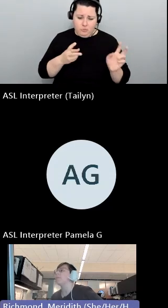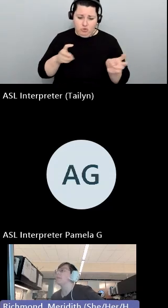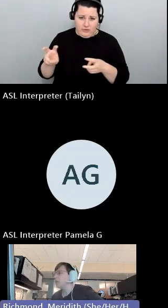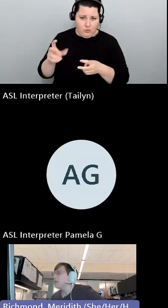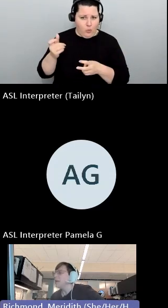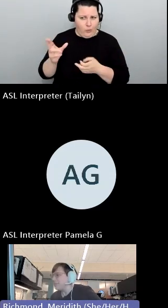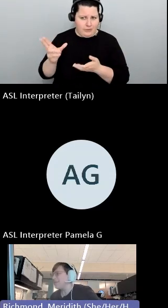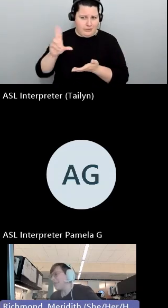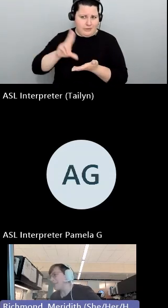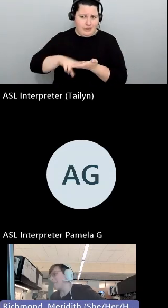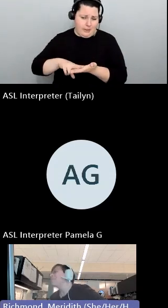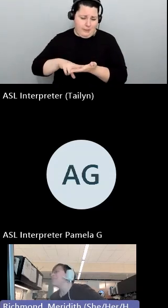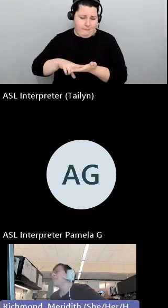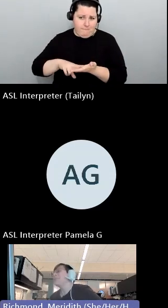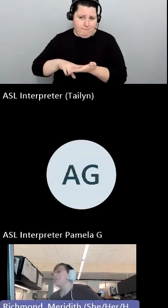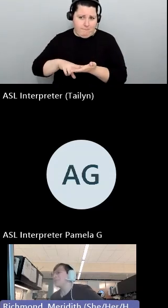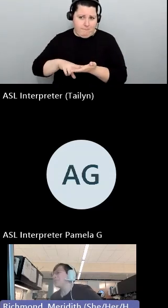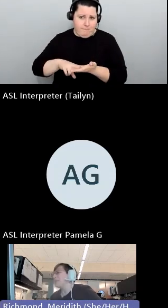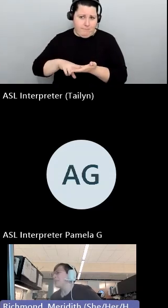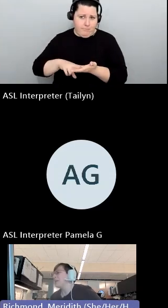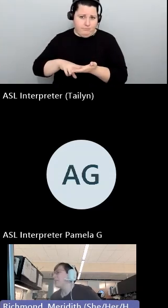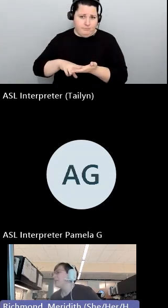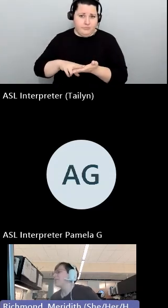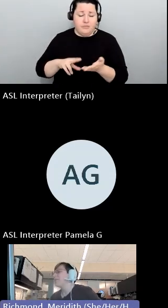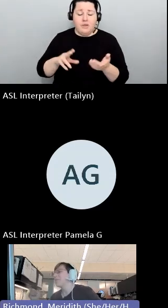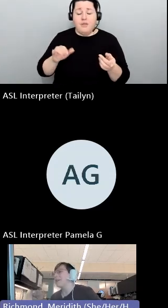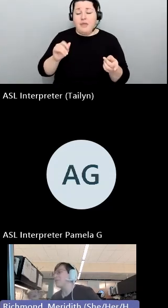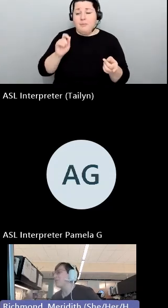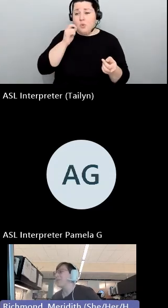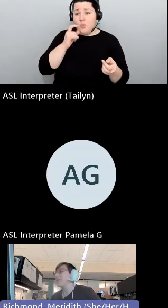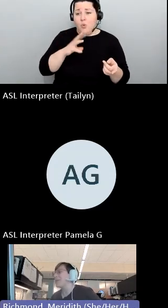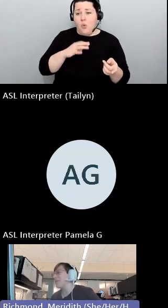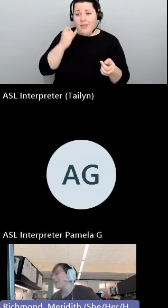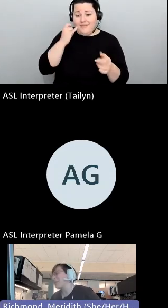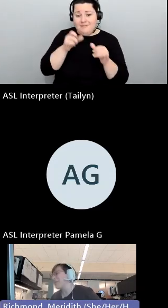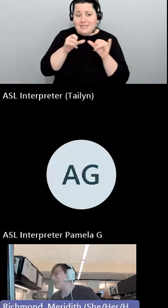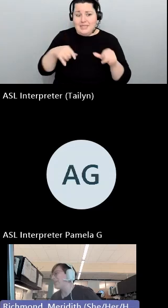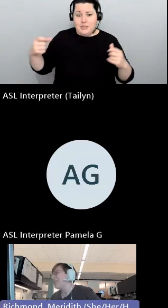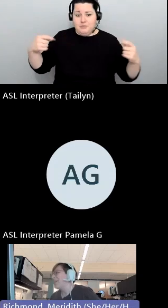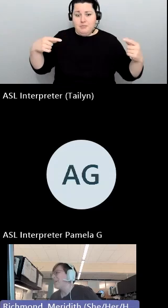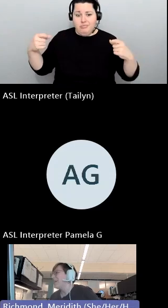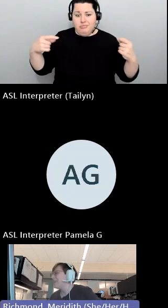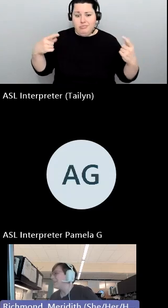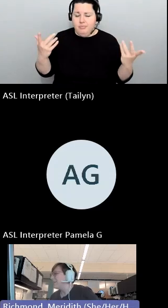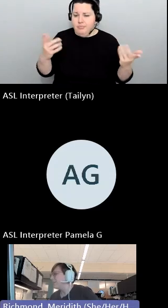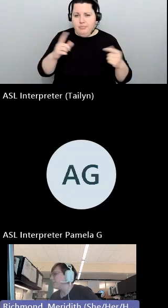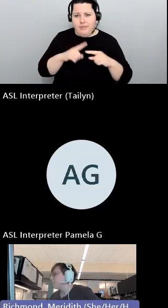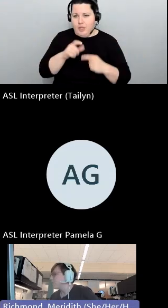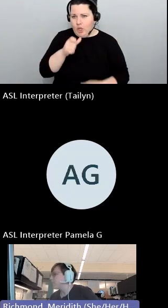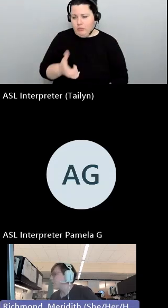to sign up, or if you have to sign up. It'd be cool if our systems talk to each other like that, but they don't.